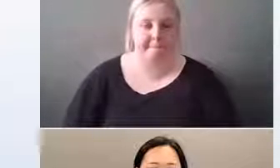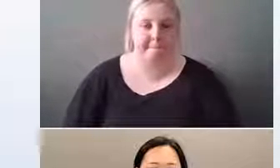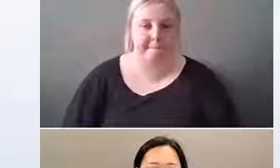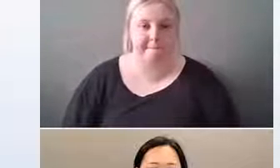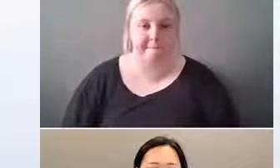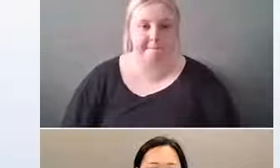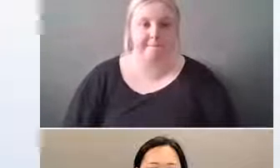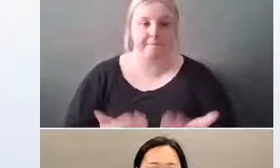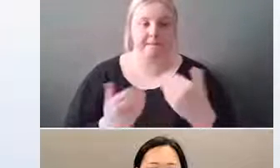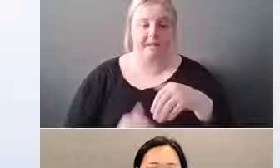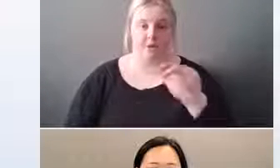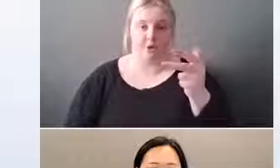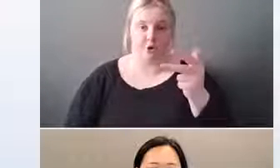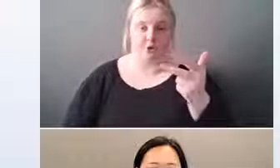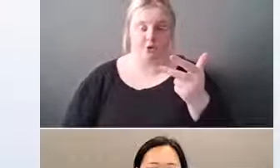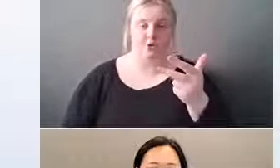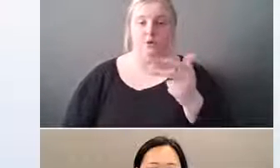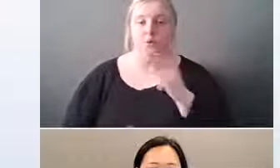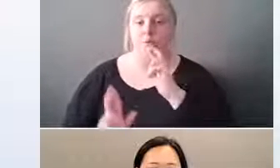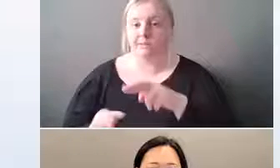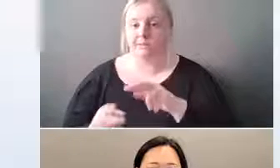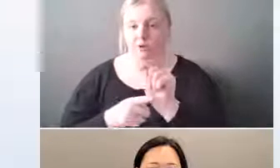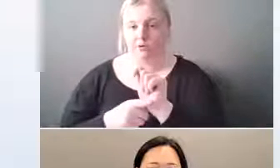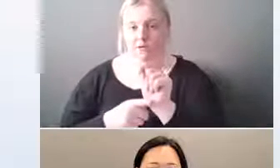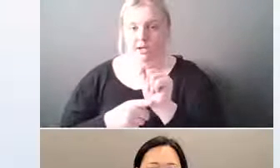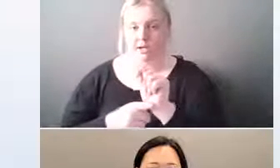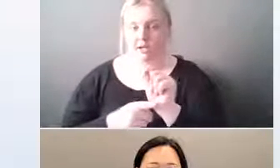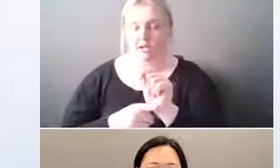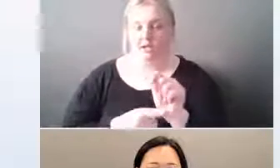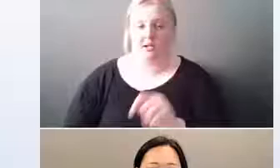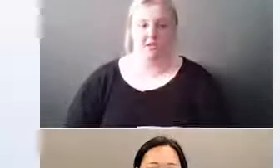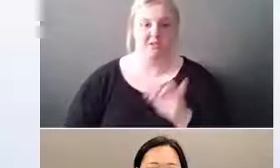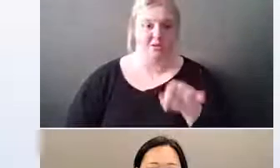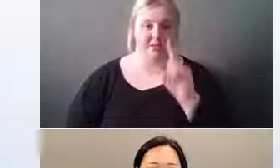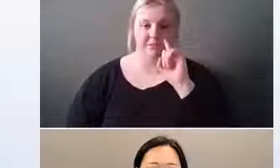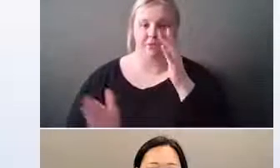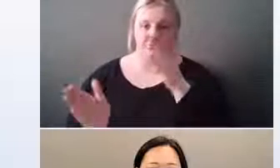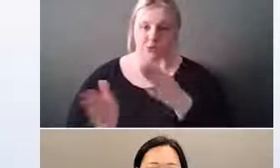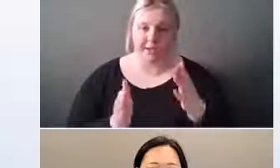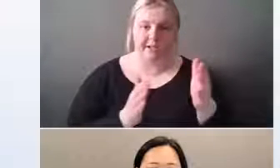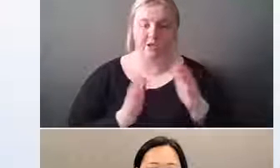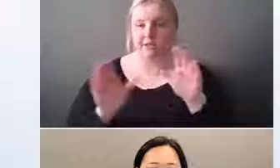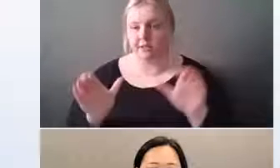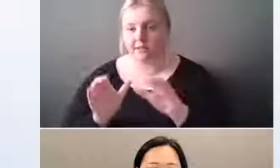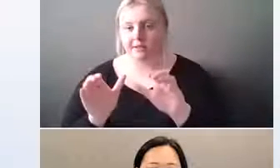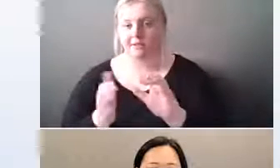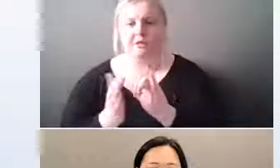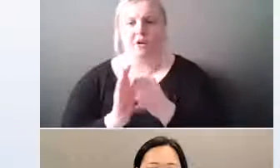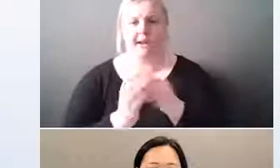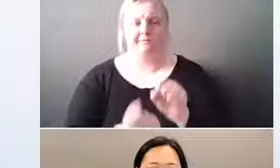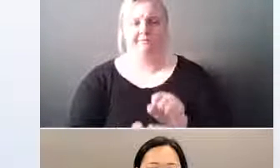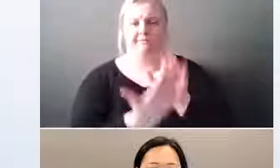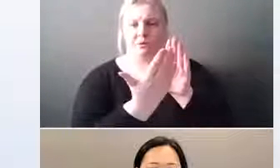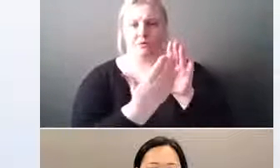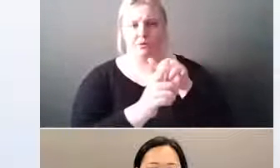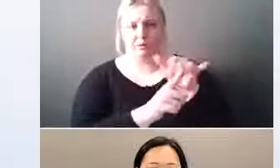In Module 3, Response Training, it contains strategies and activities for addressing bullying